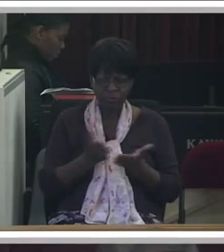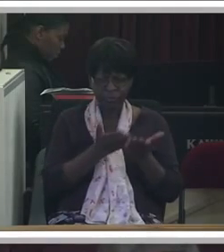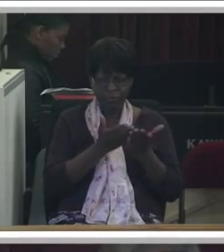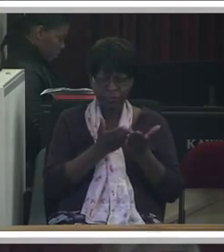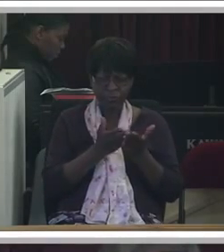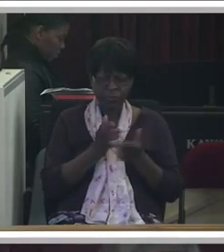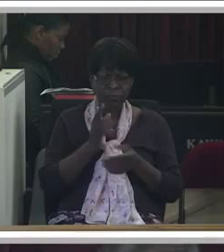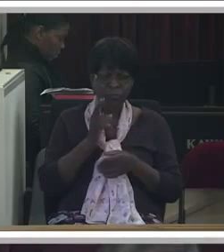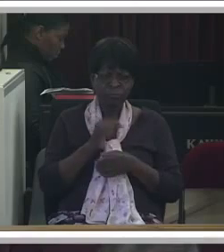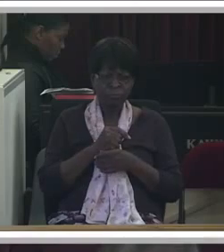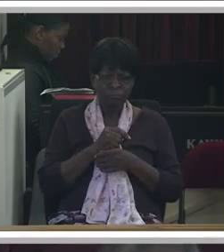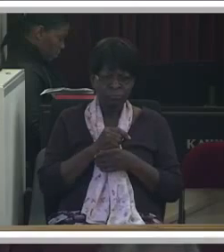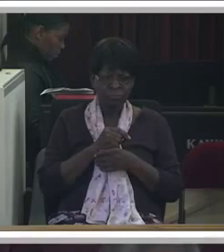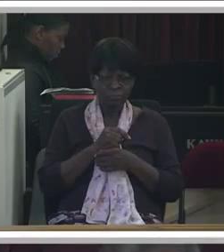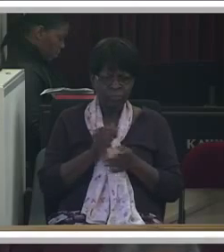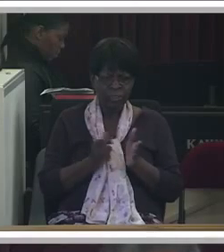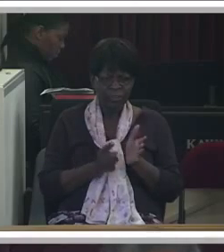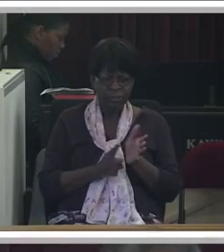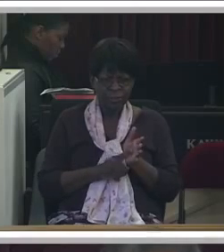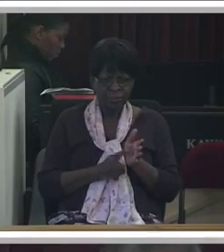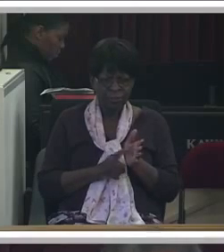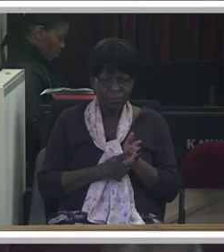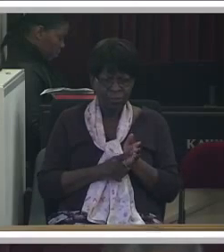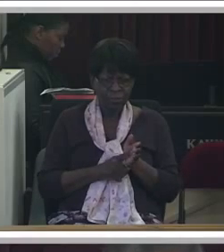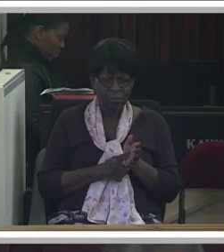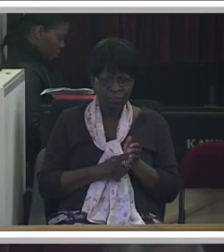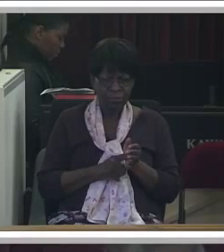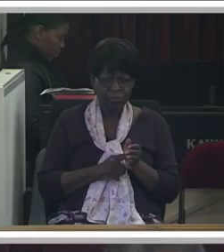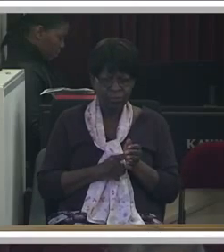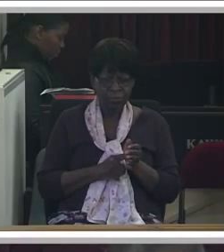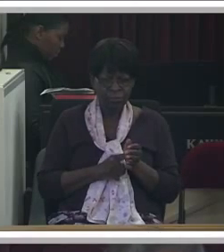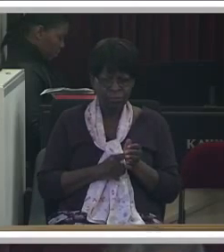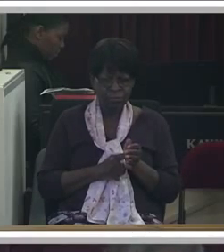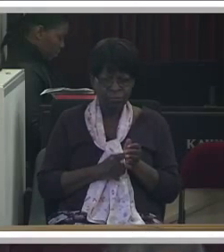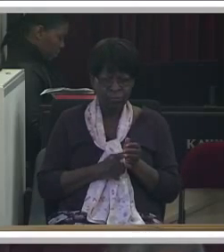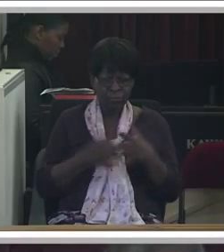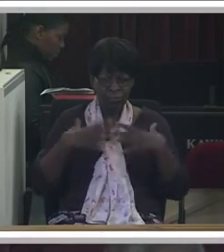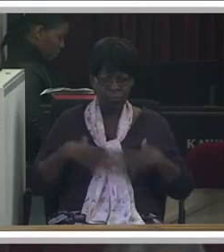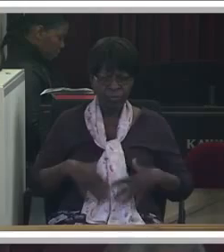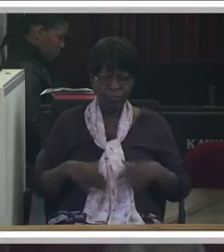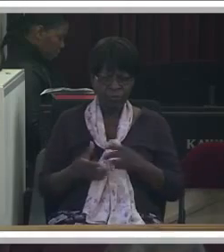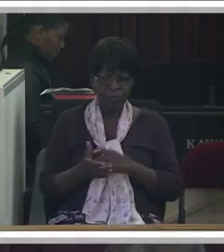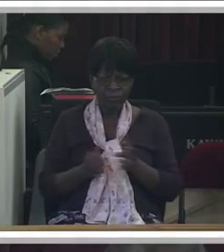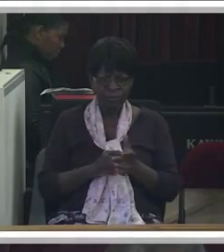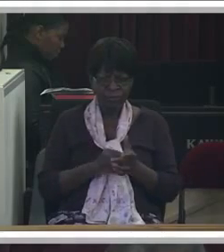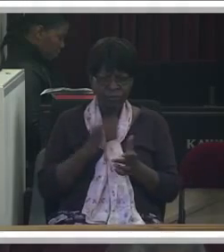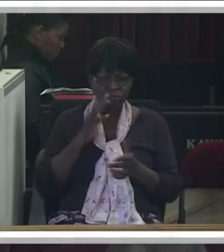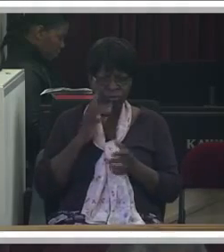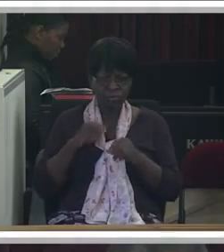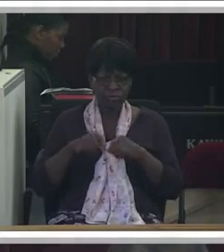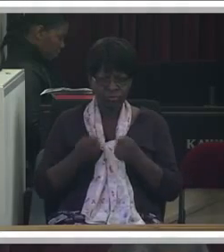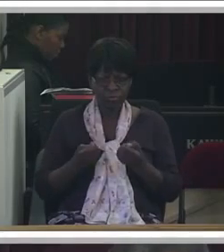points us to the time when the body of Jesus Christ was broken for us. And our